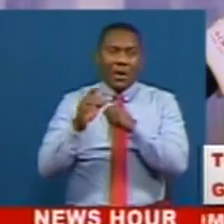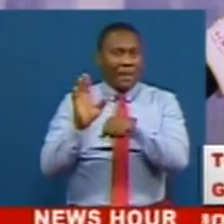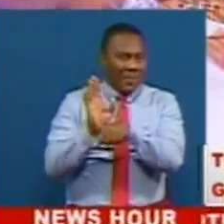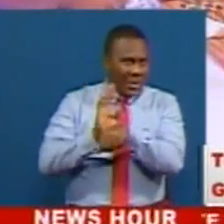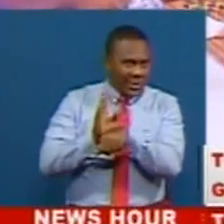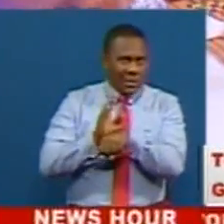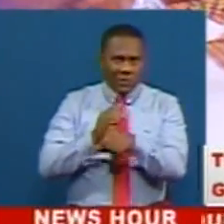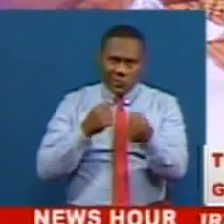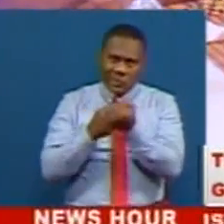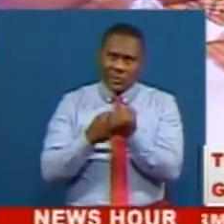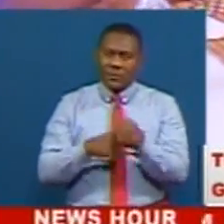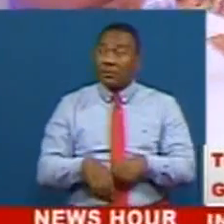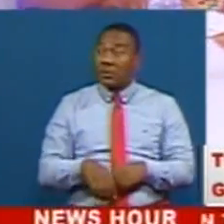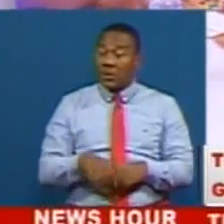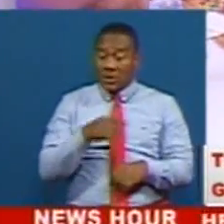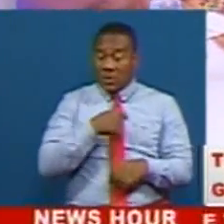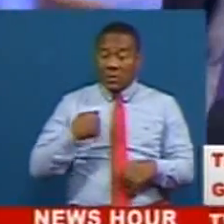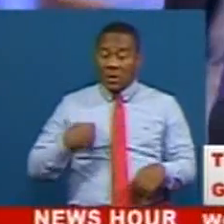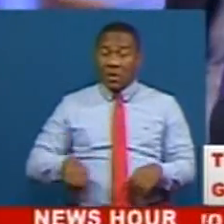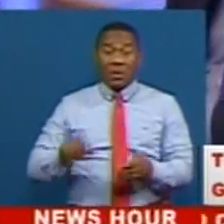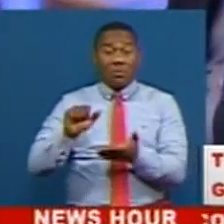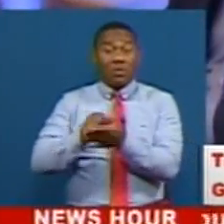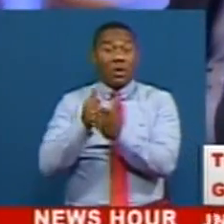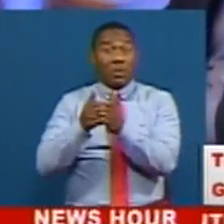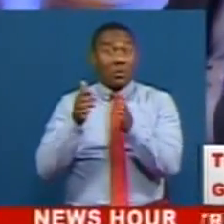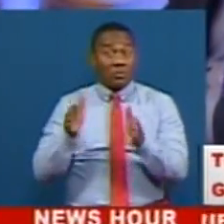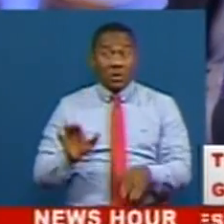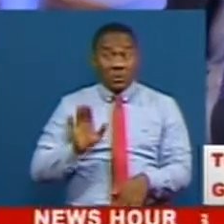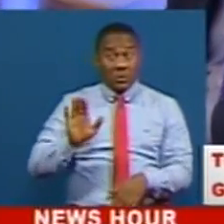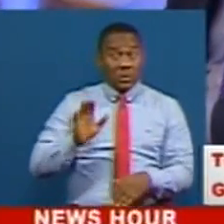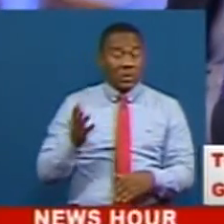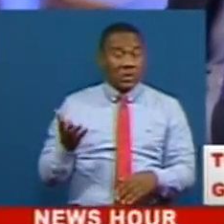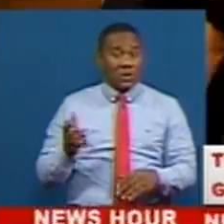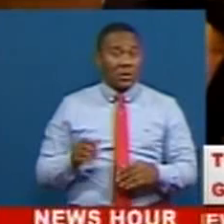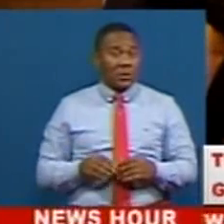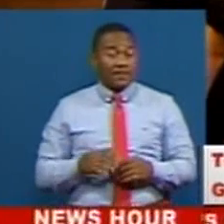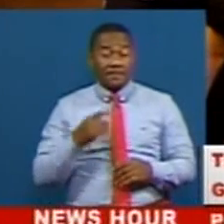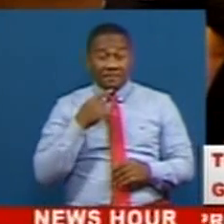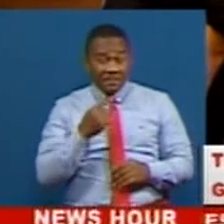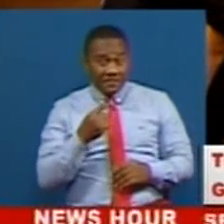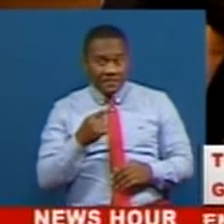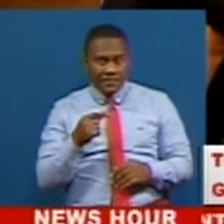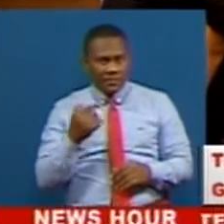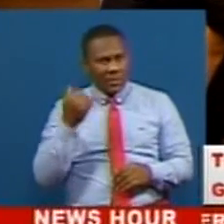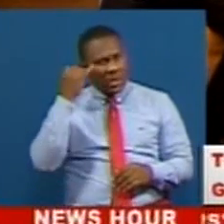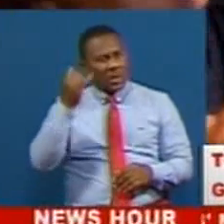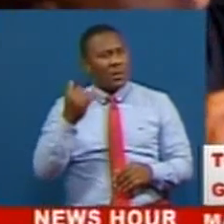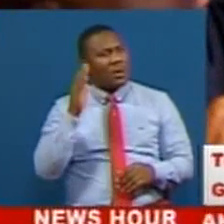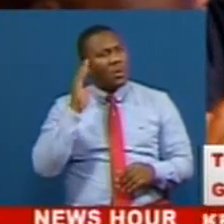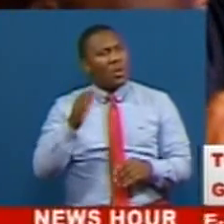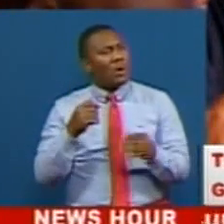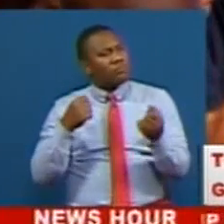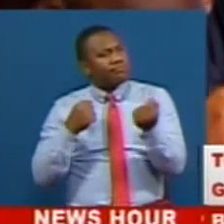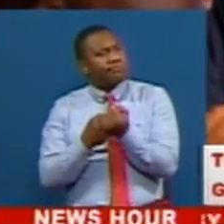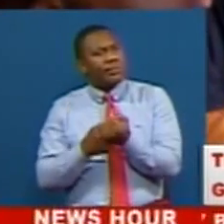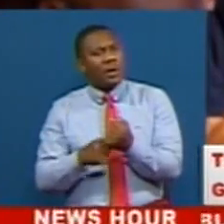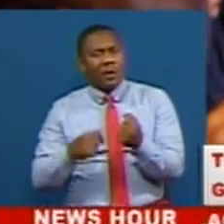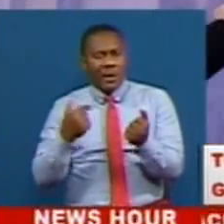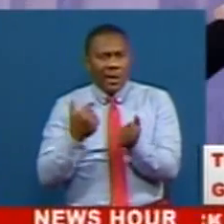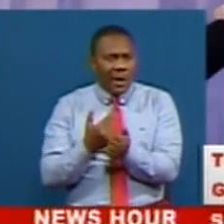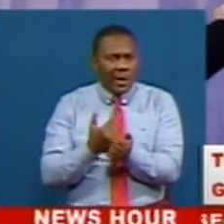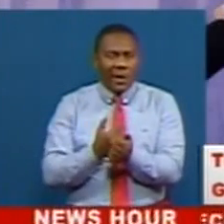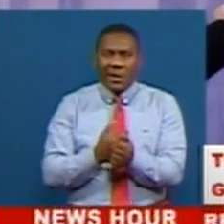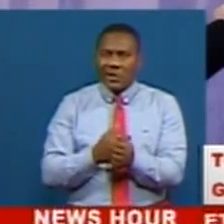businesses. And the Chinese ambassador to Ghana, Mr. Shiteng Wang, said this move will further boost Ghana-China